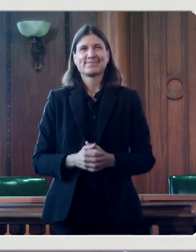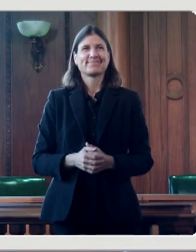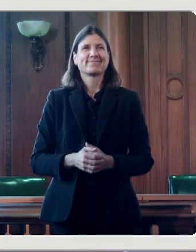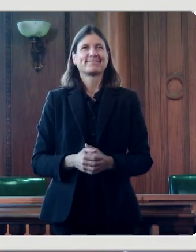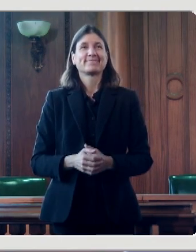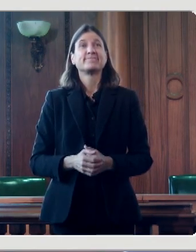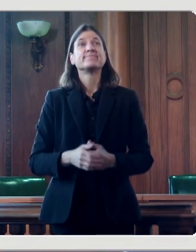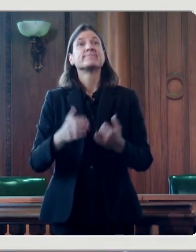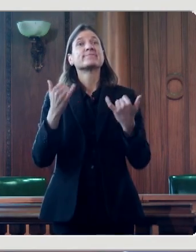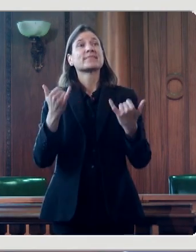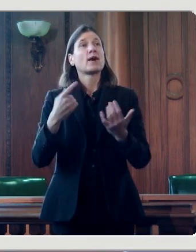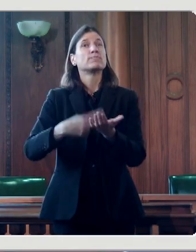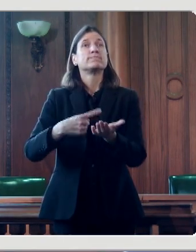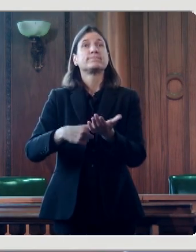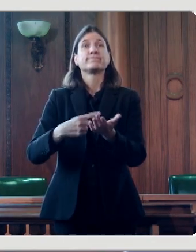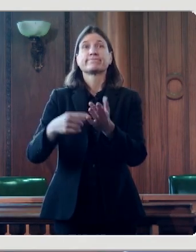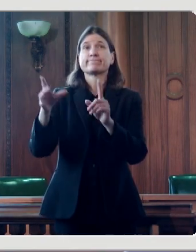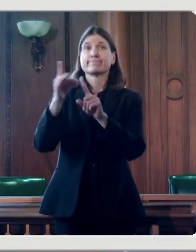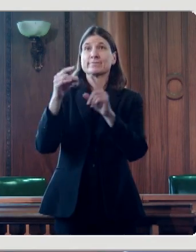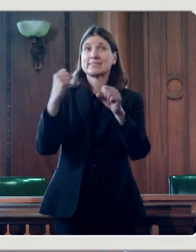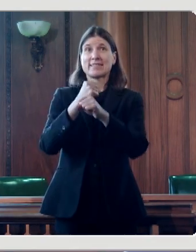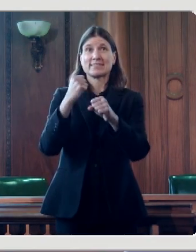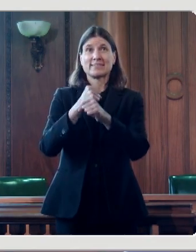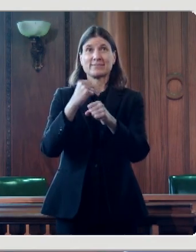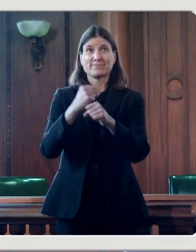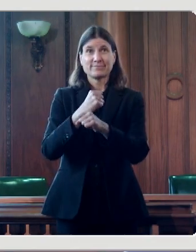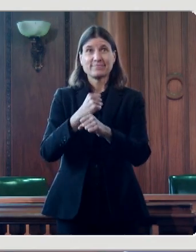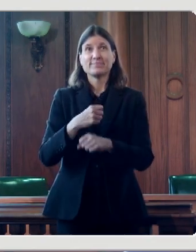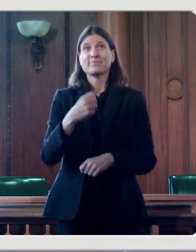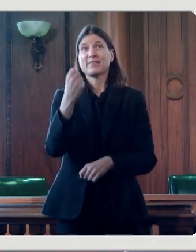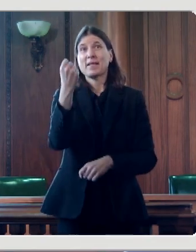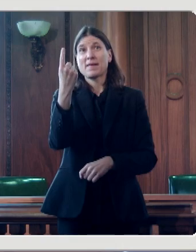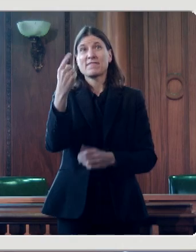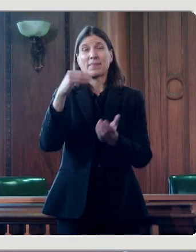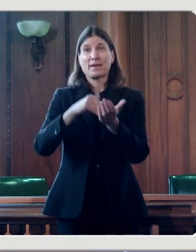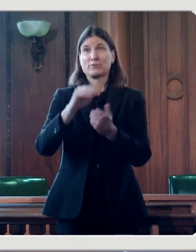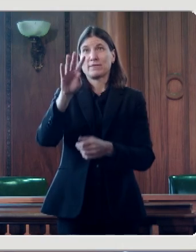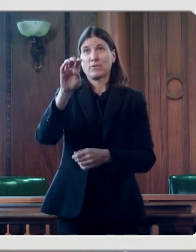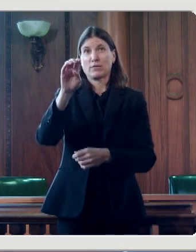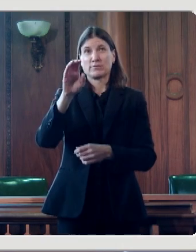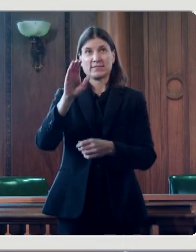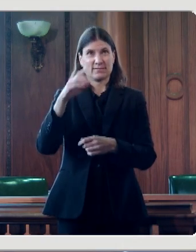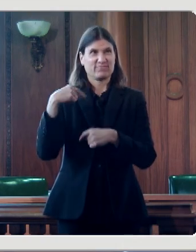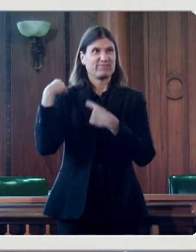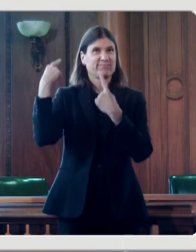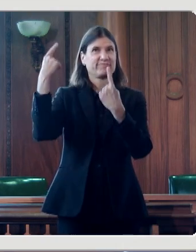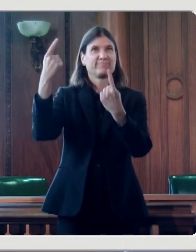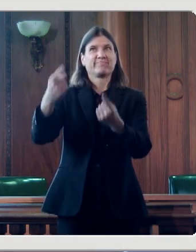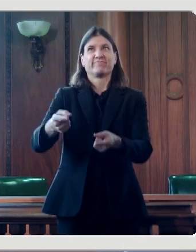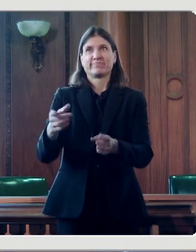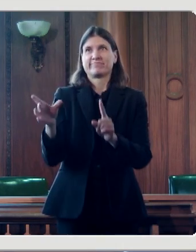11,496 since this ordeal has started. The week number might seem low,